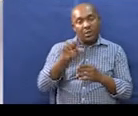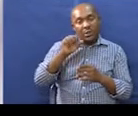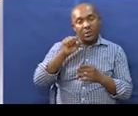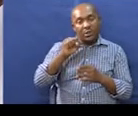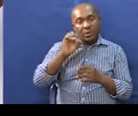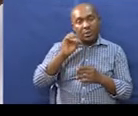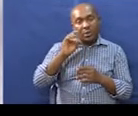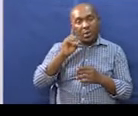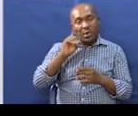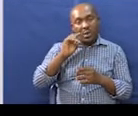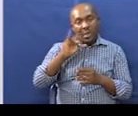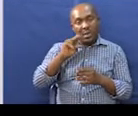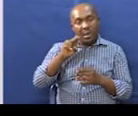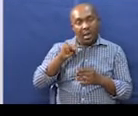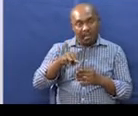hydroxide solution